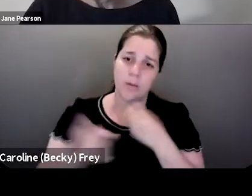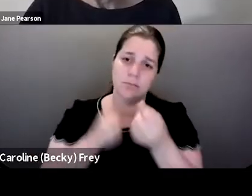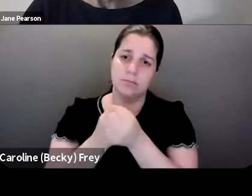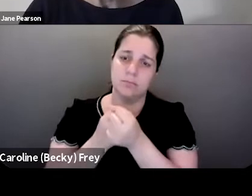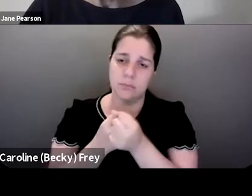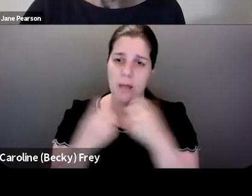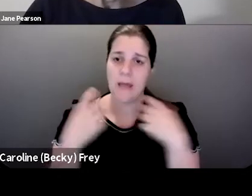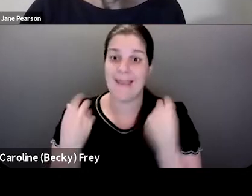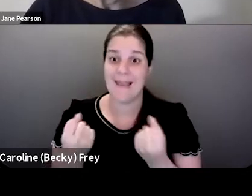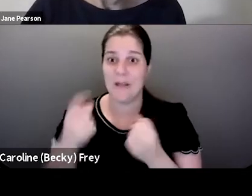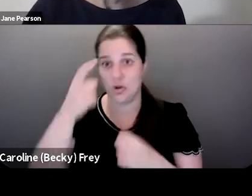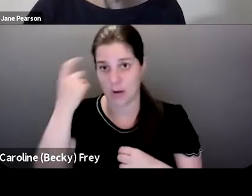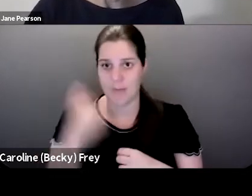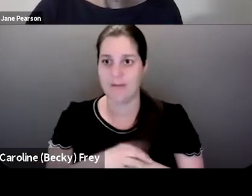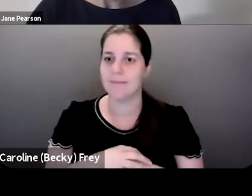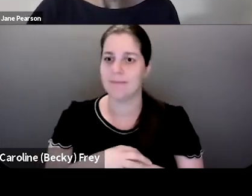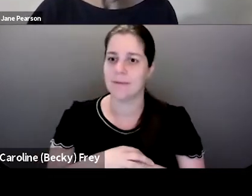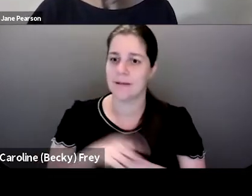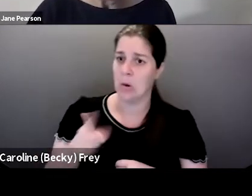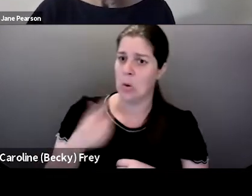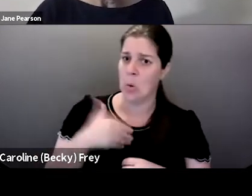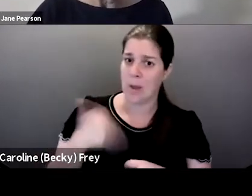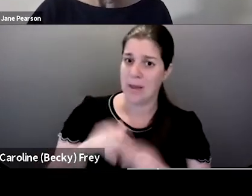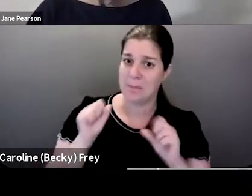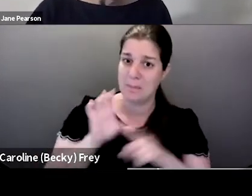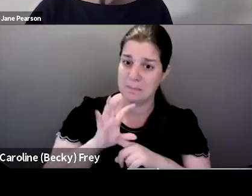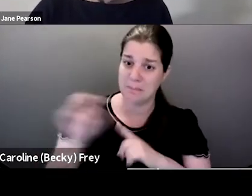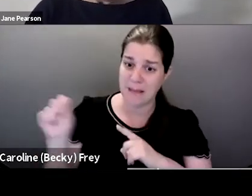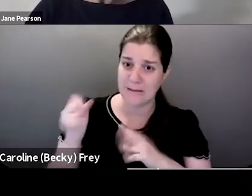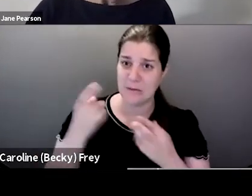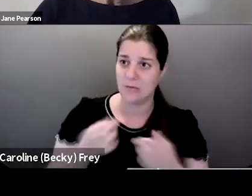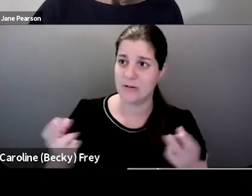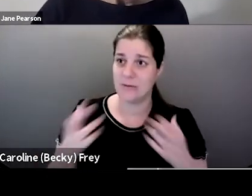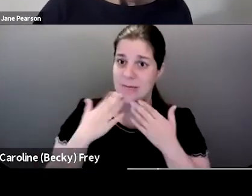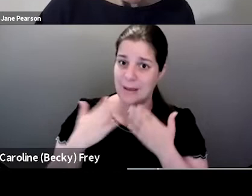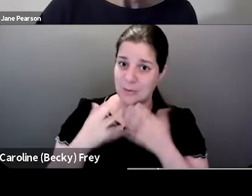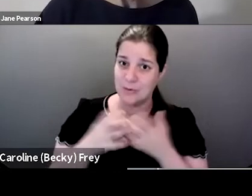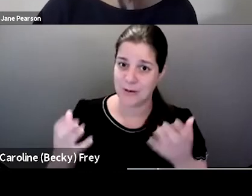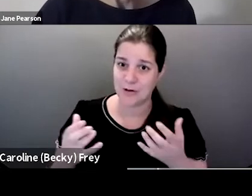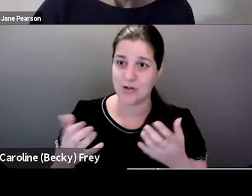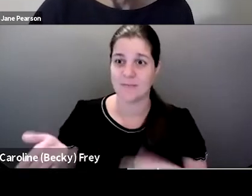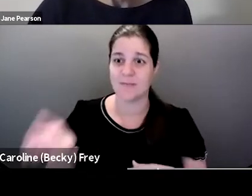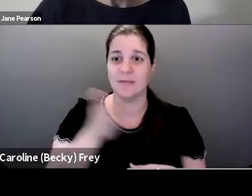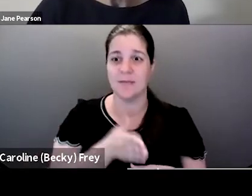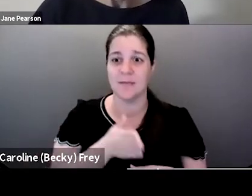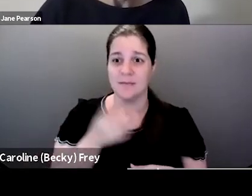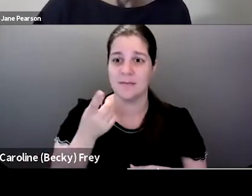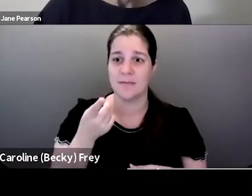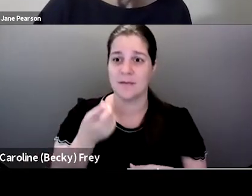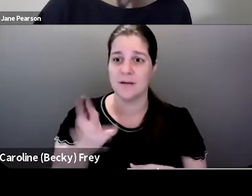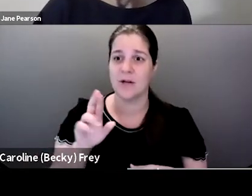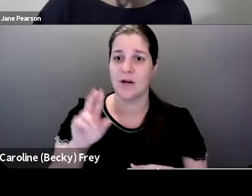Wow, those are amazing resources. Thank you so much. Dr. Jinxi Zhang, you're